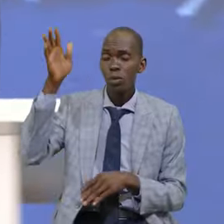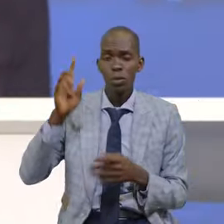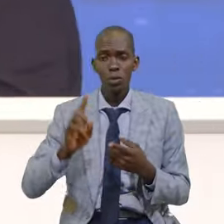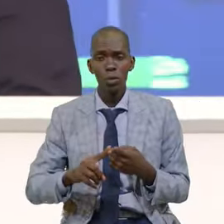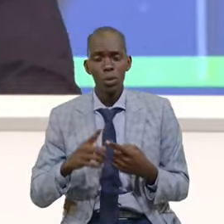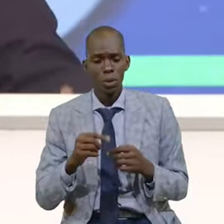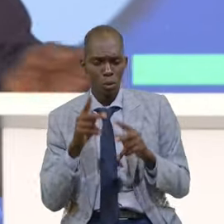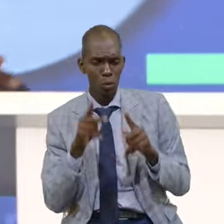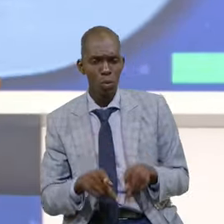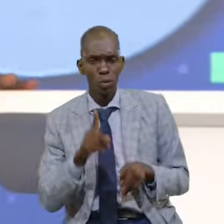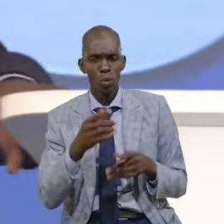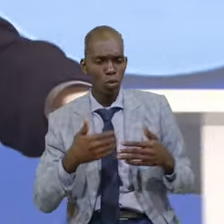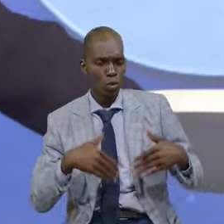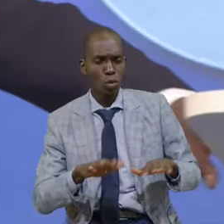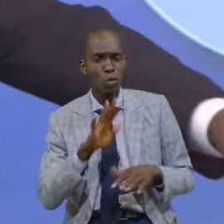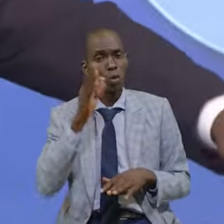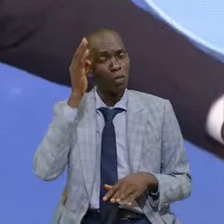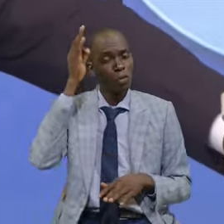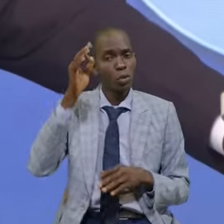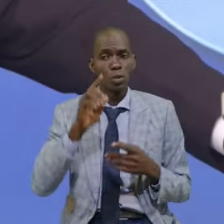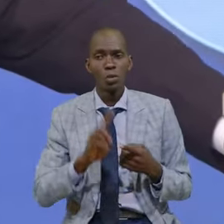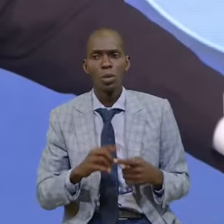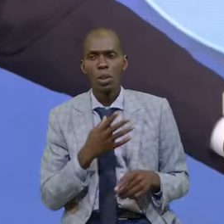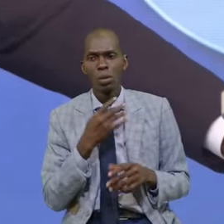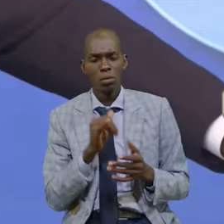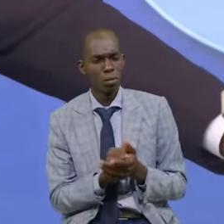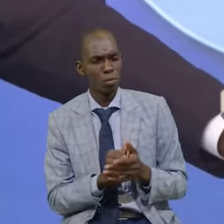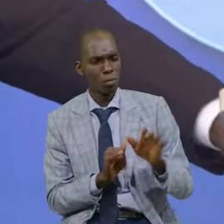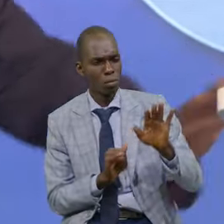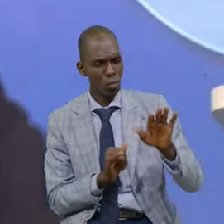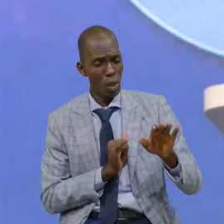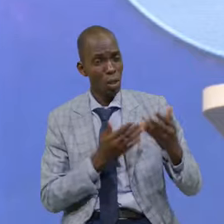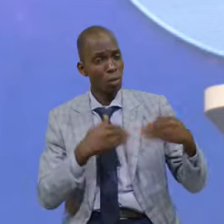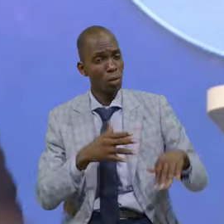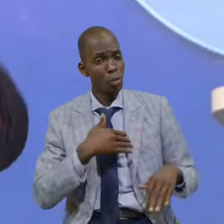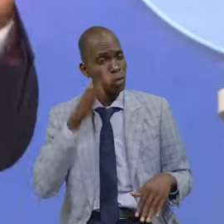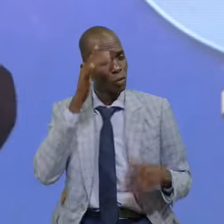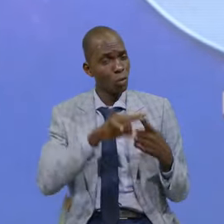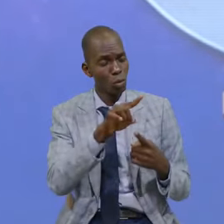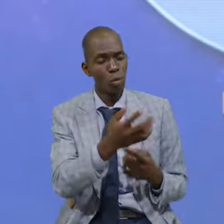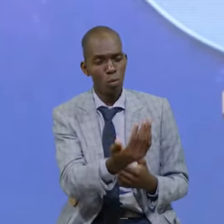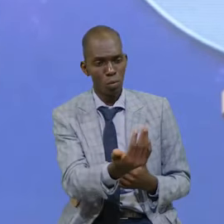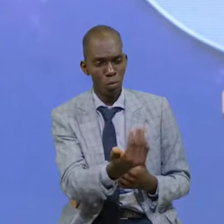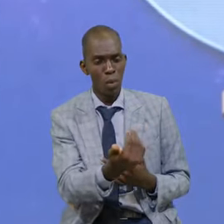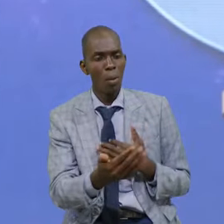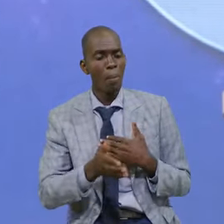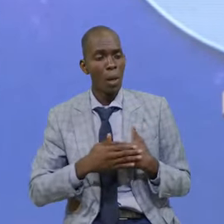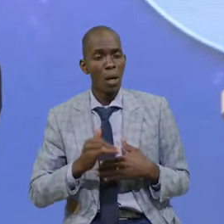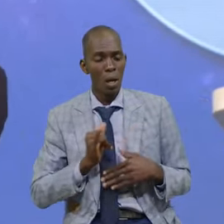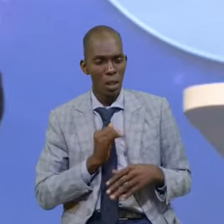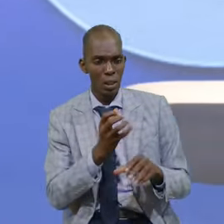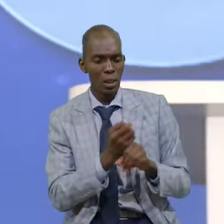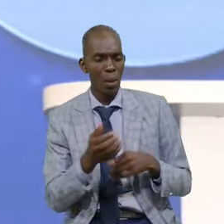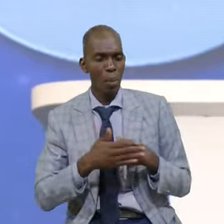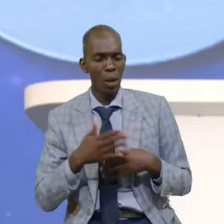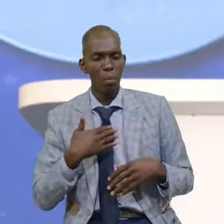you sold your future to. You say, come here. I get back my life. I'm not selling anymore. I